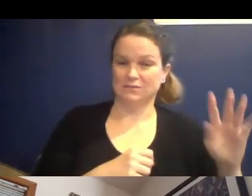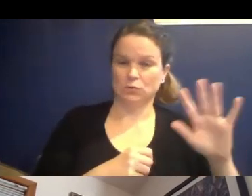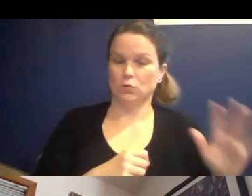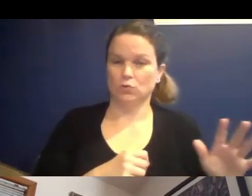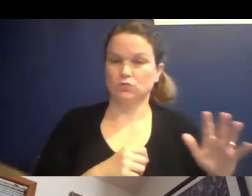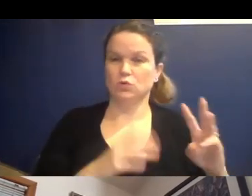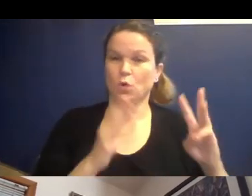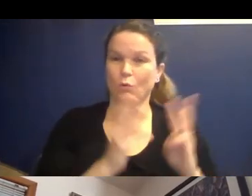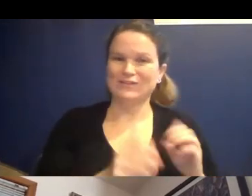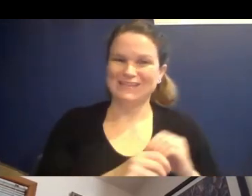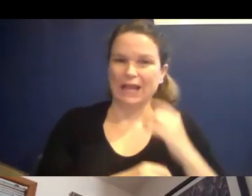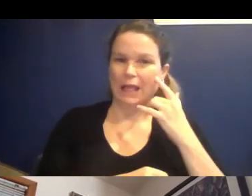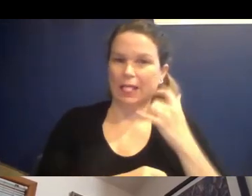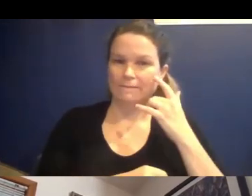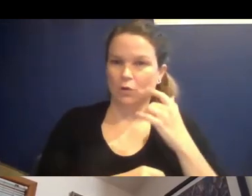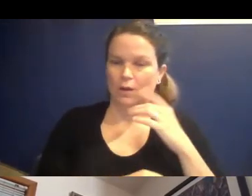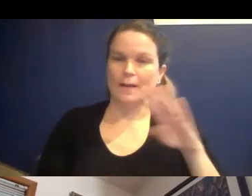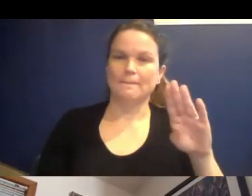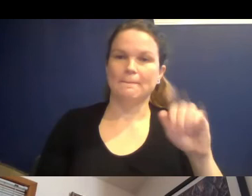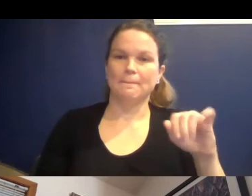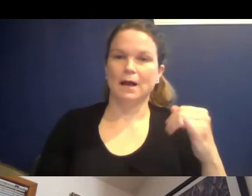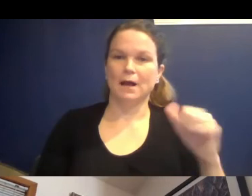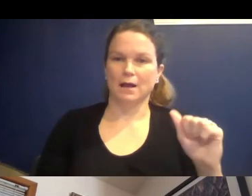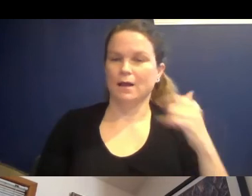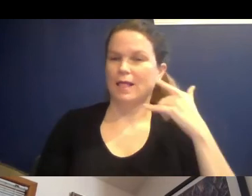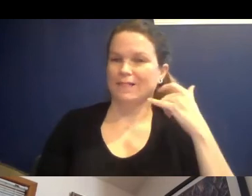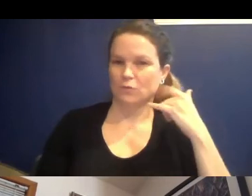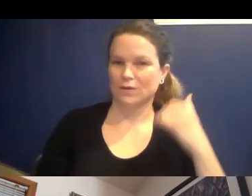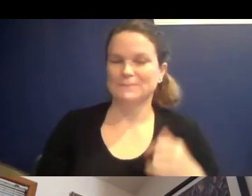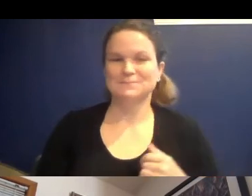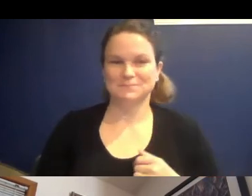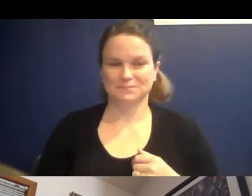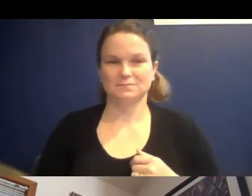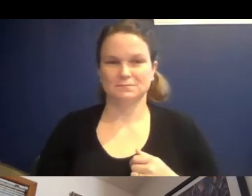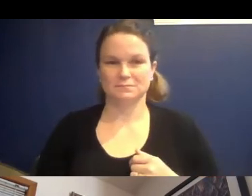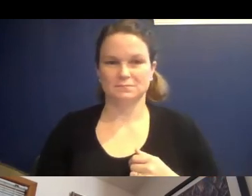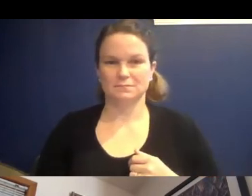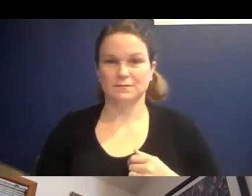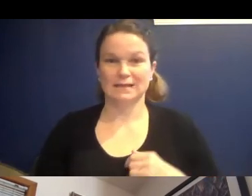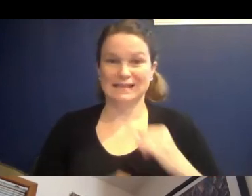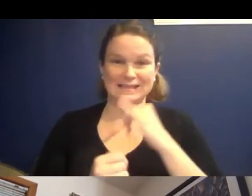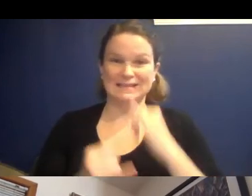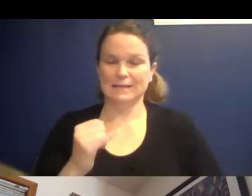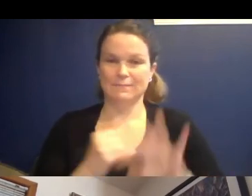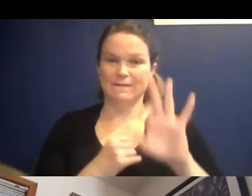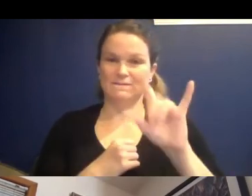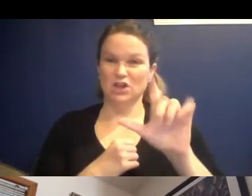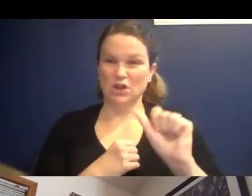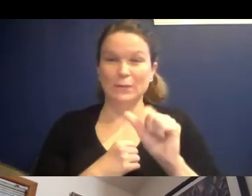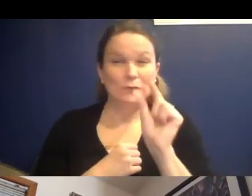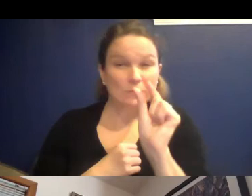in California and Baja California. And then you can see on the tip of Florida, there's a